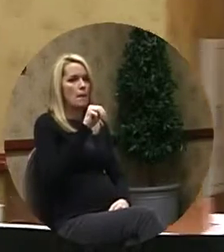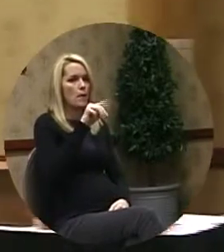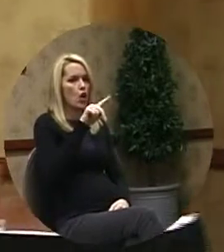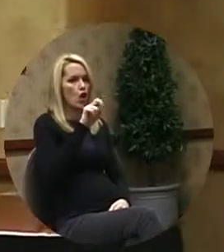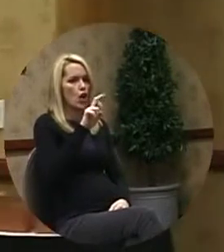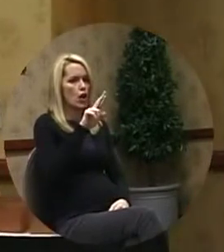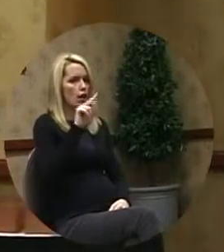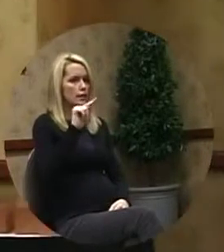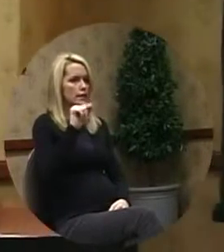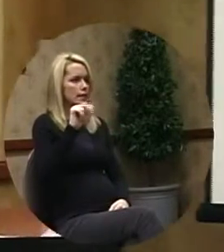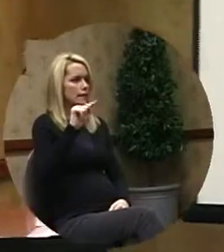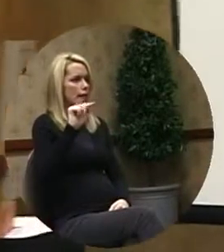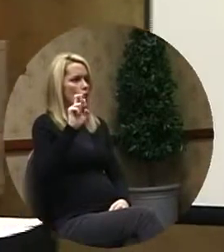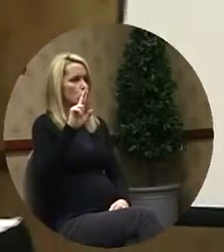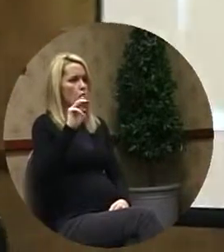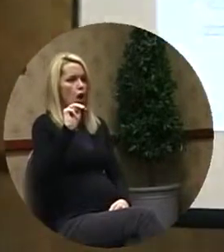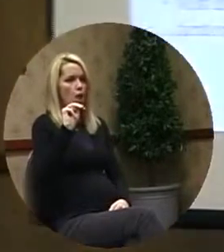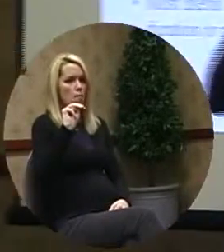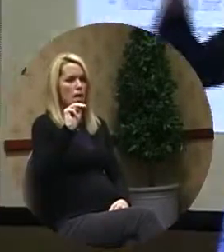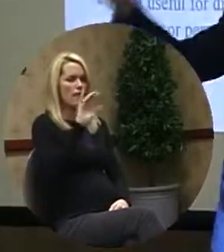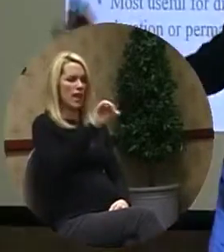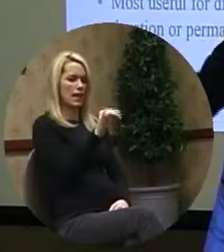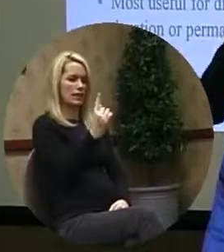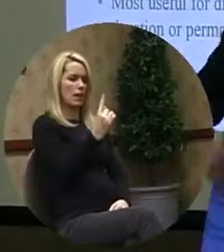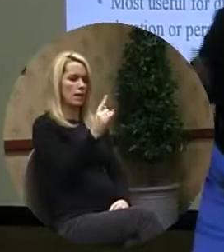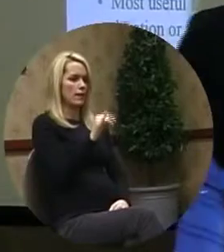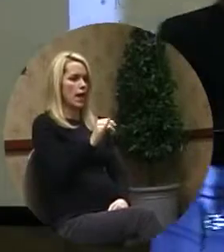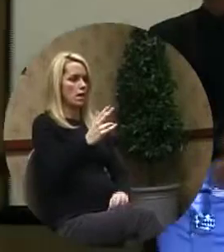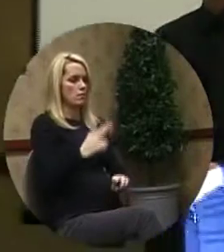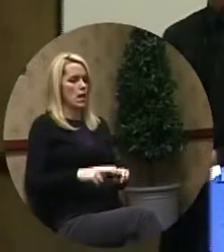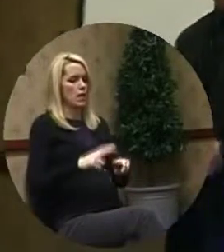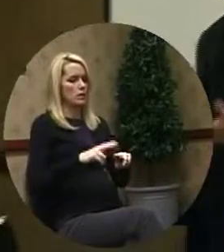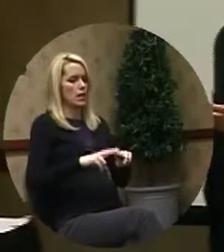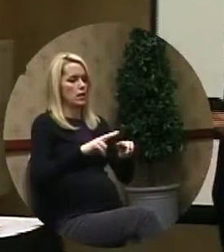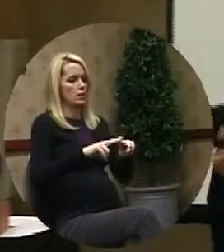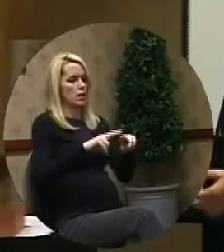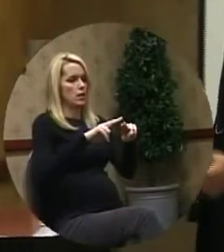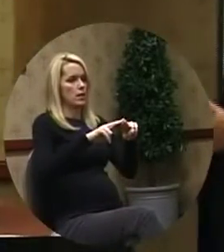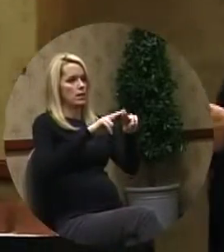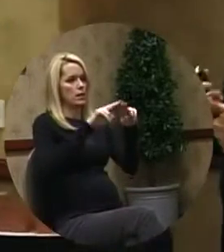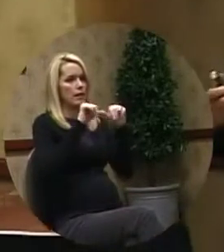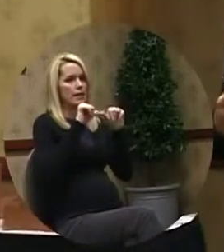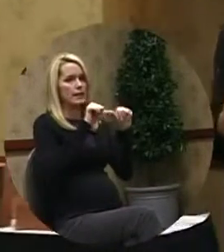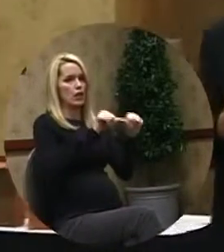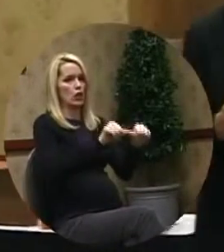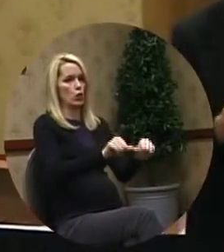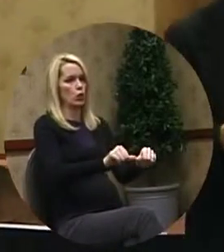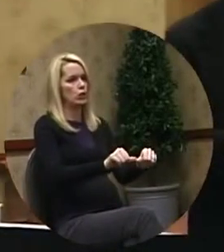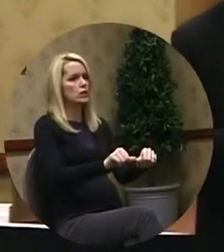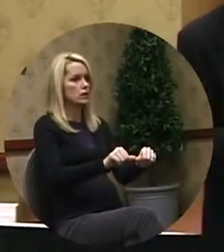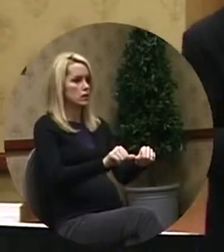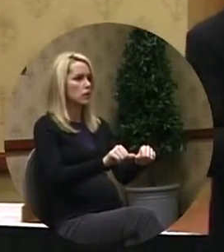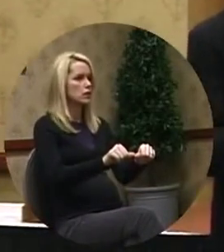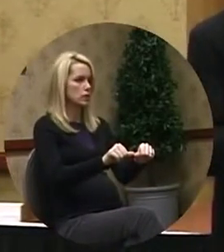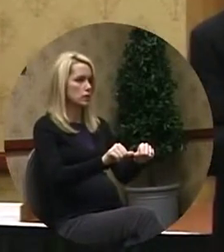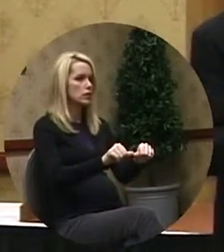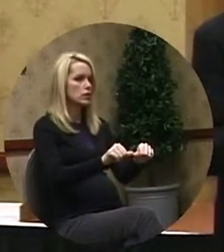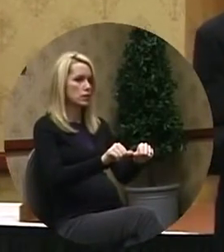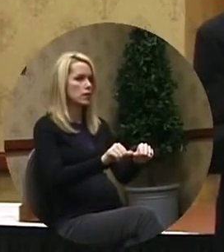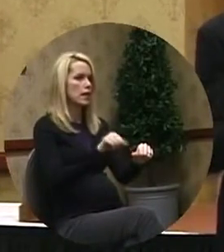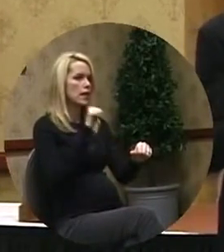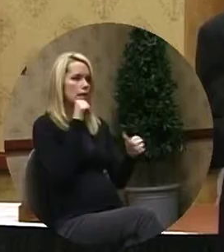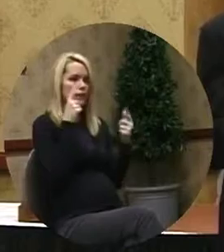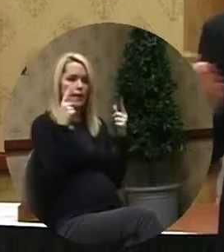is something that sort of builds and it gets bigger and bigger and lasts for a while, it doesn't happen enough, probably frequency